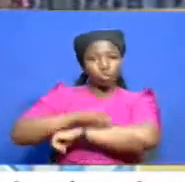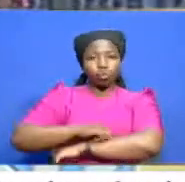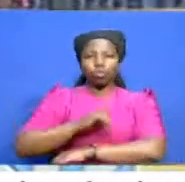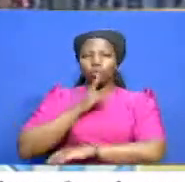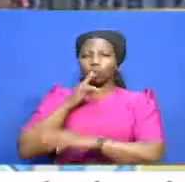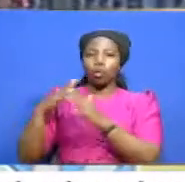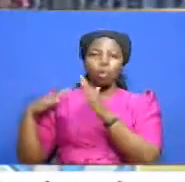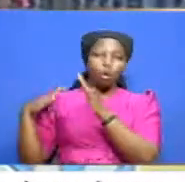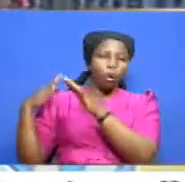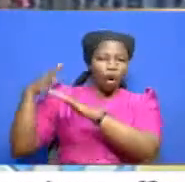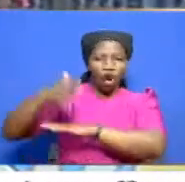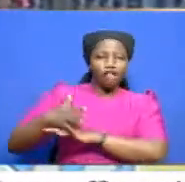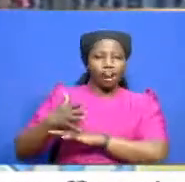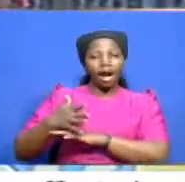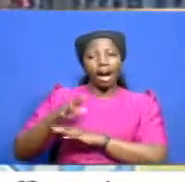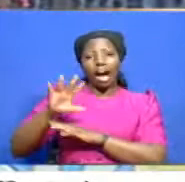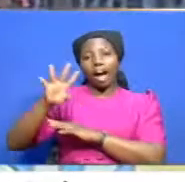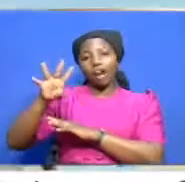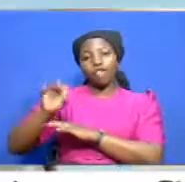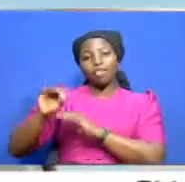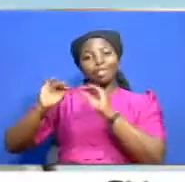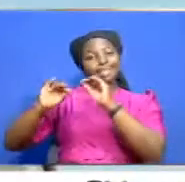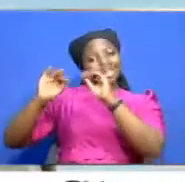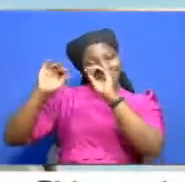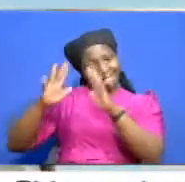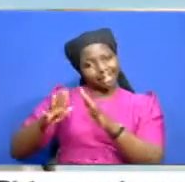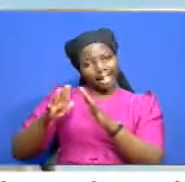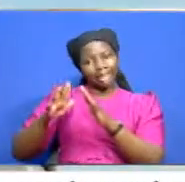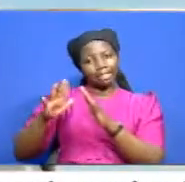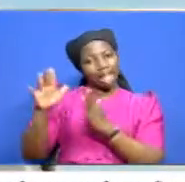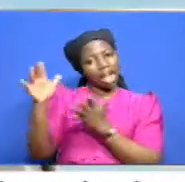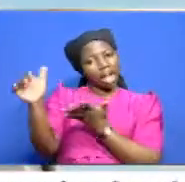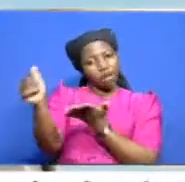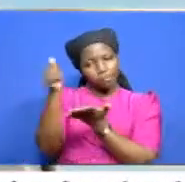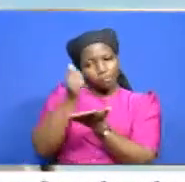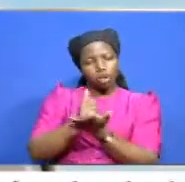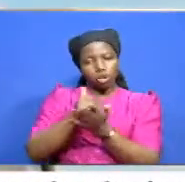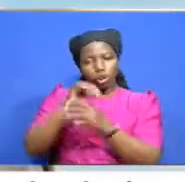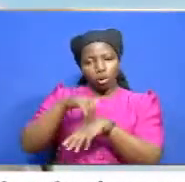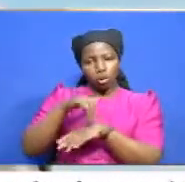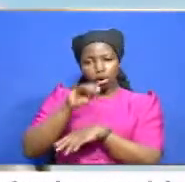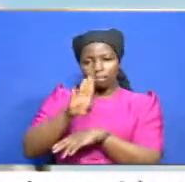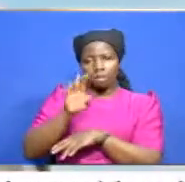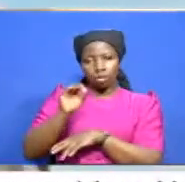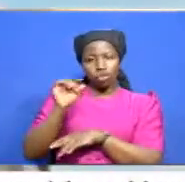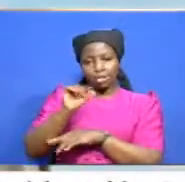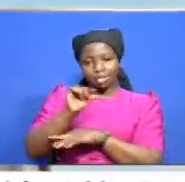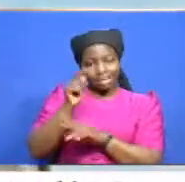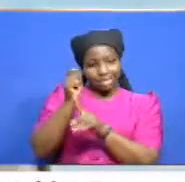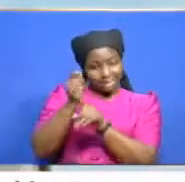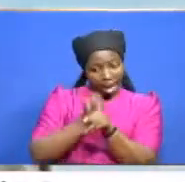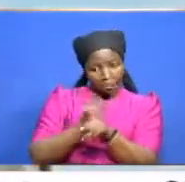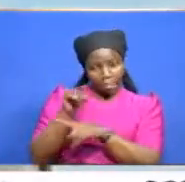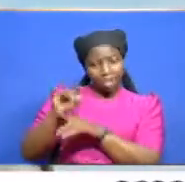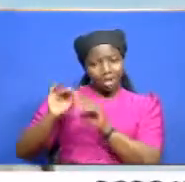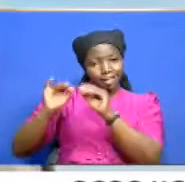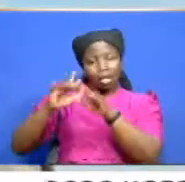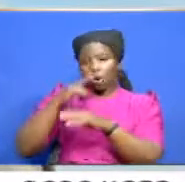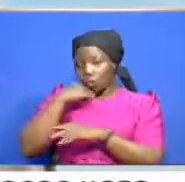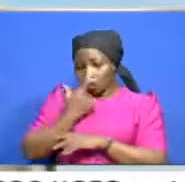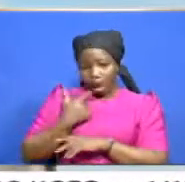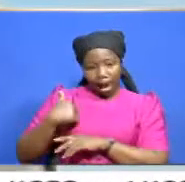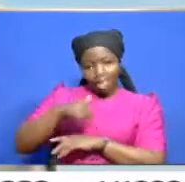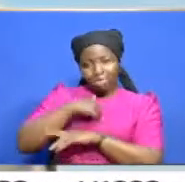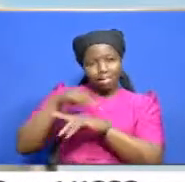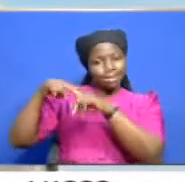over 40 mm-hmm. teachers are on board of management terms. Mm-hmm. These are the teachers we shall rely upon